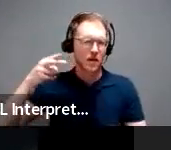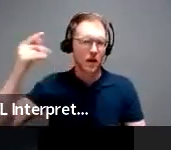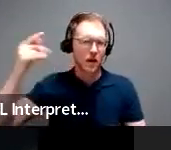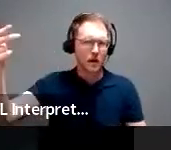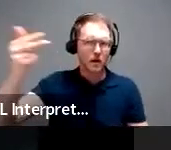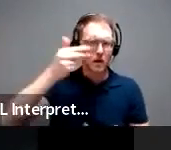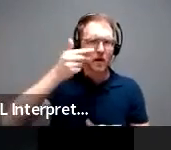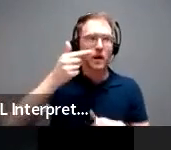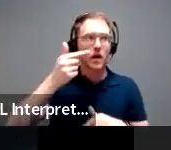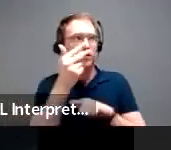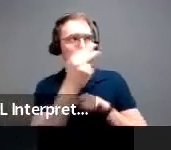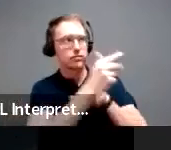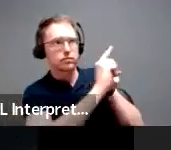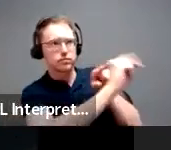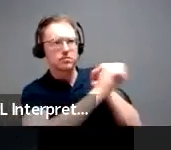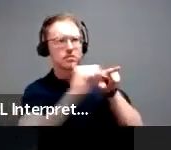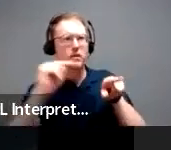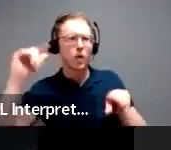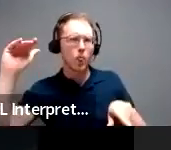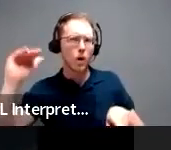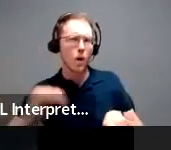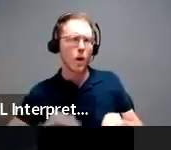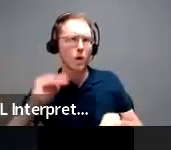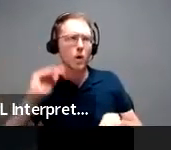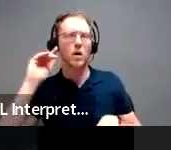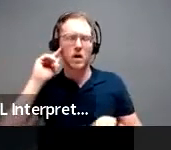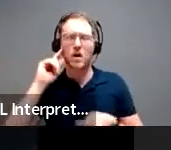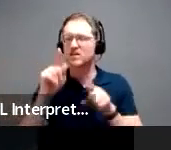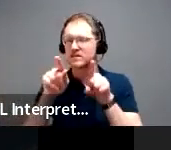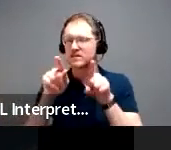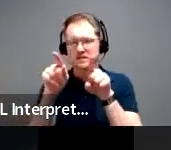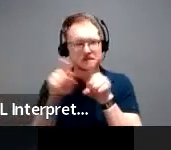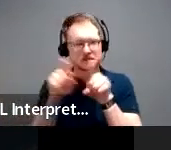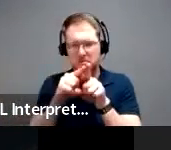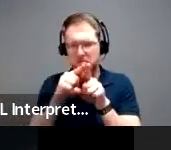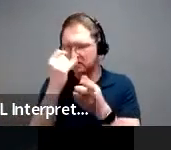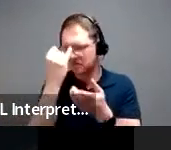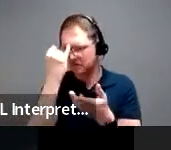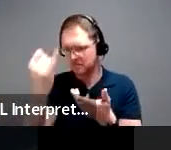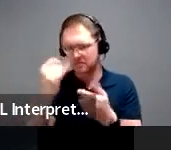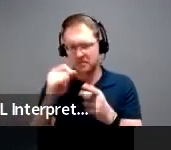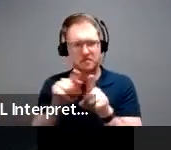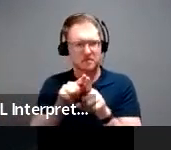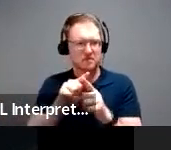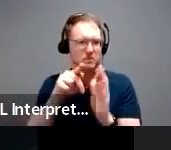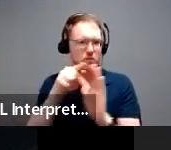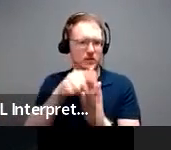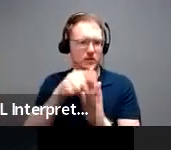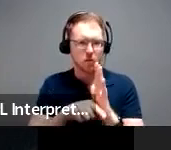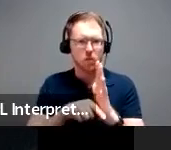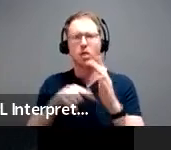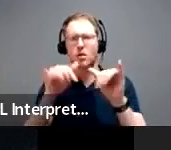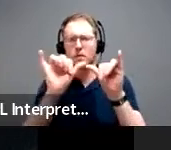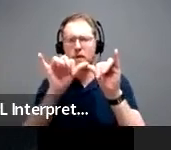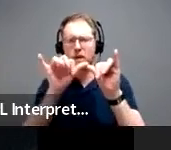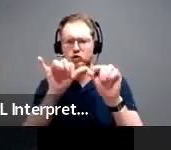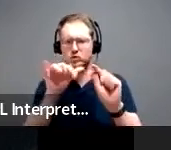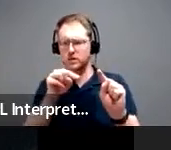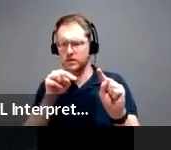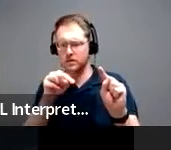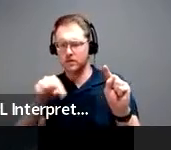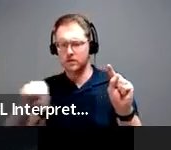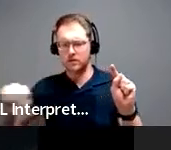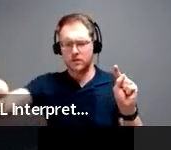pitch lowers. That is the same principle used in measuring the response of a star to a planet going around it, and